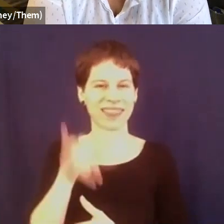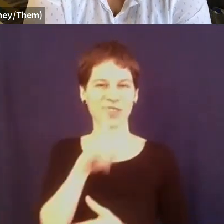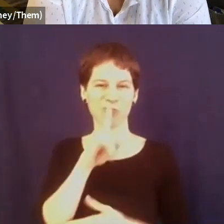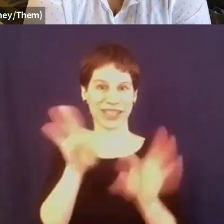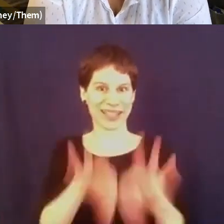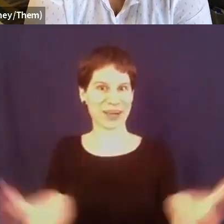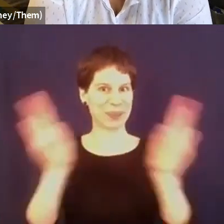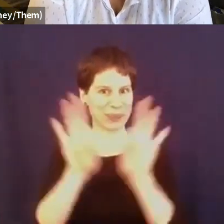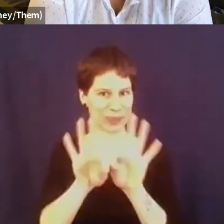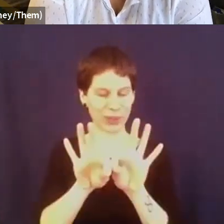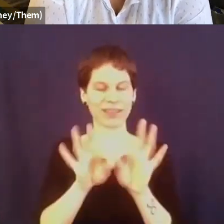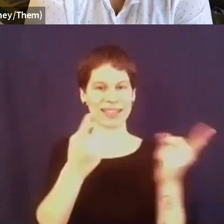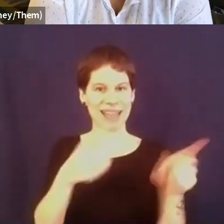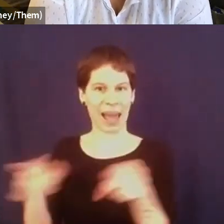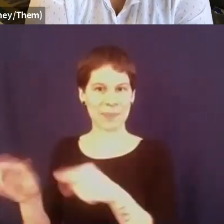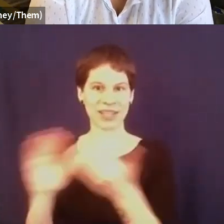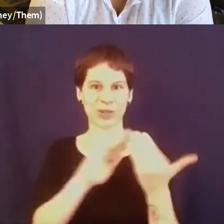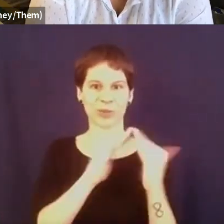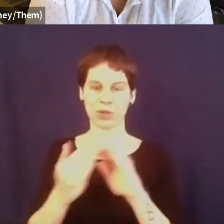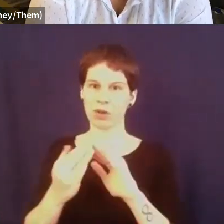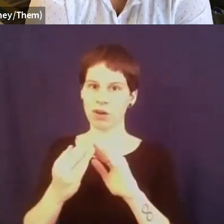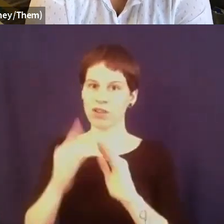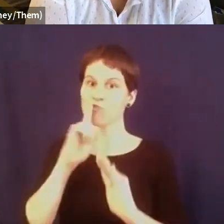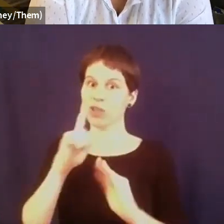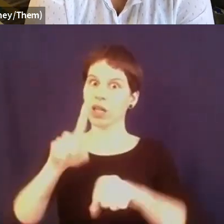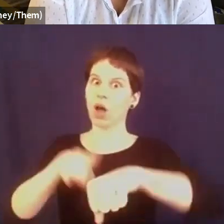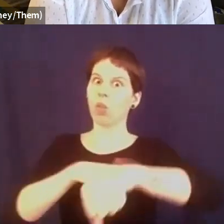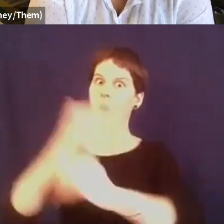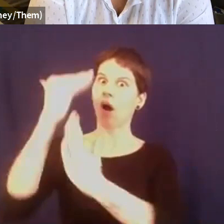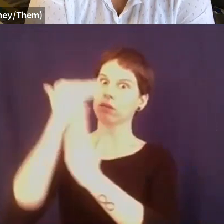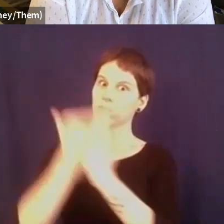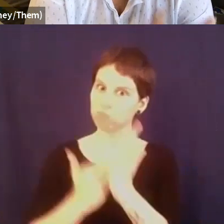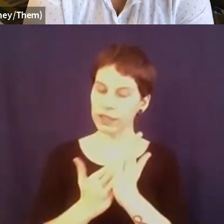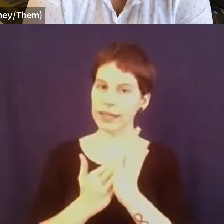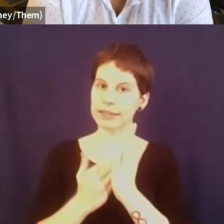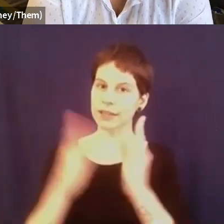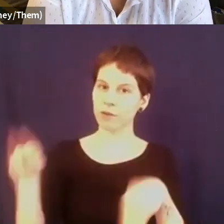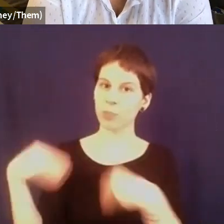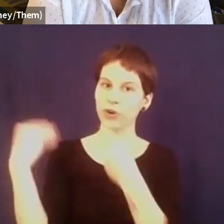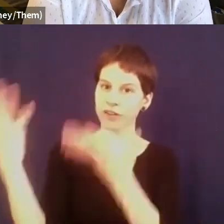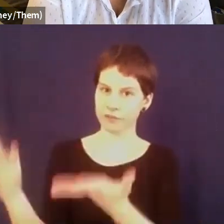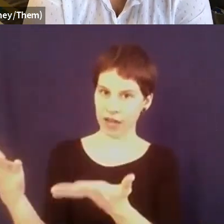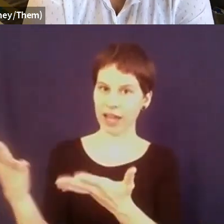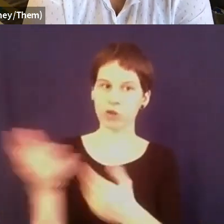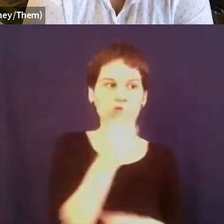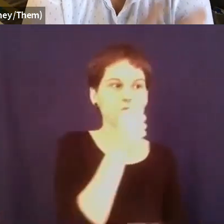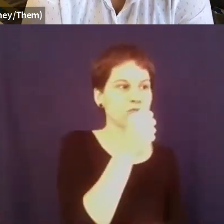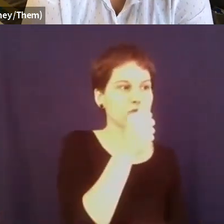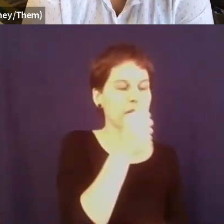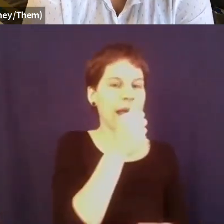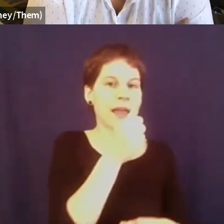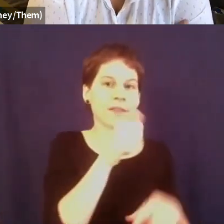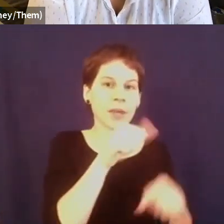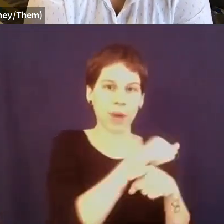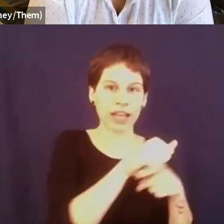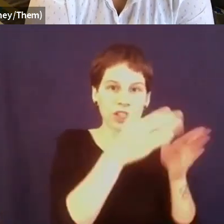in our community. I think that there's a long list of mental health providers that are affirming, from private practitioners like